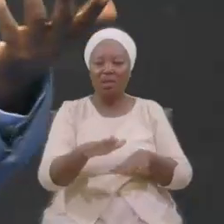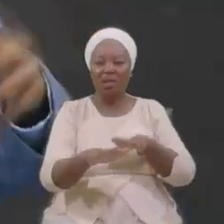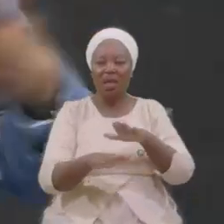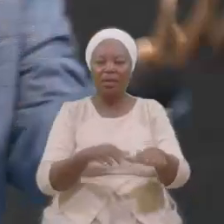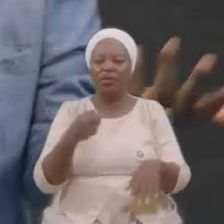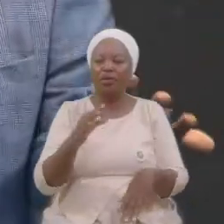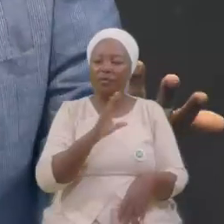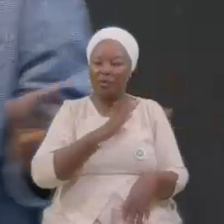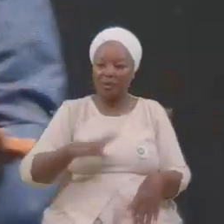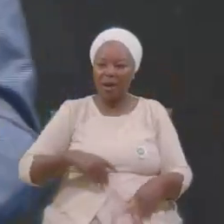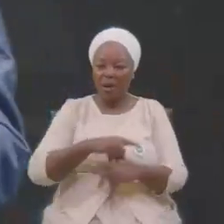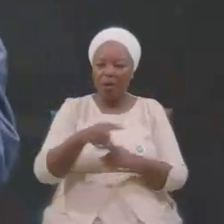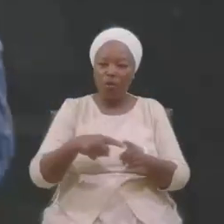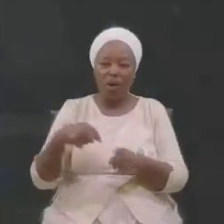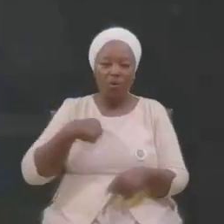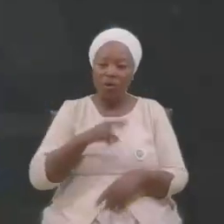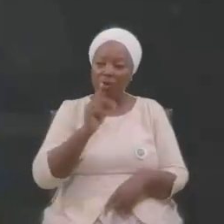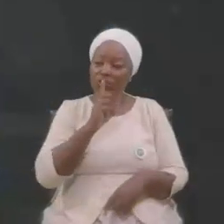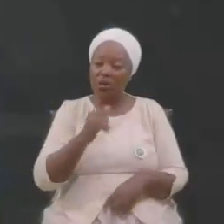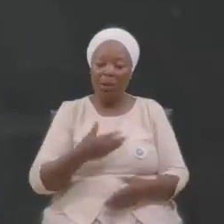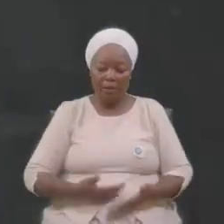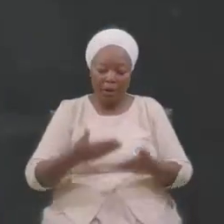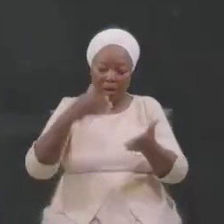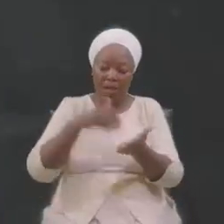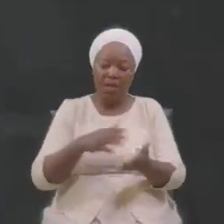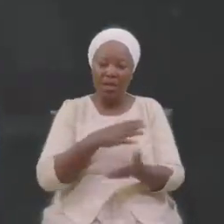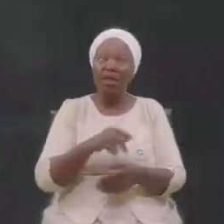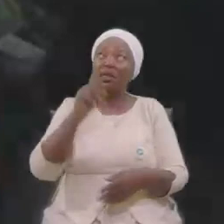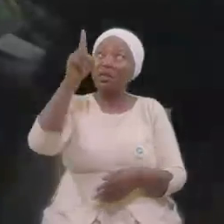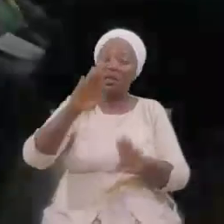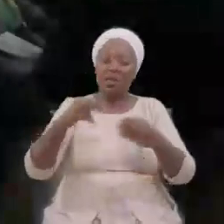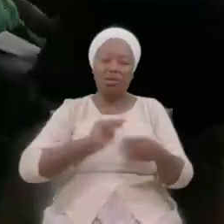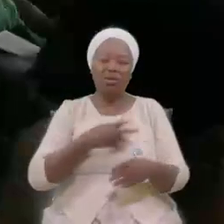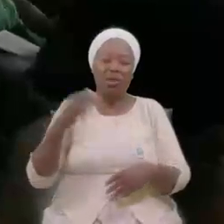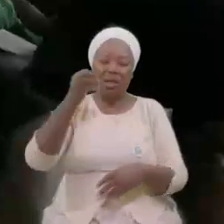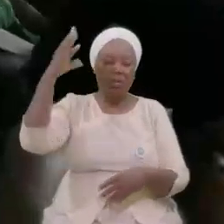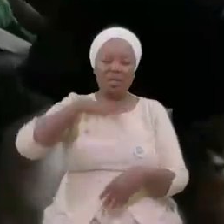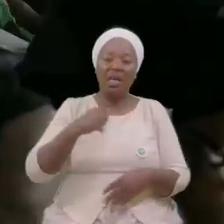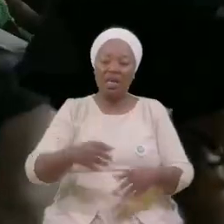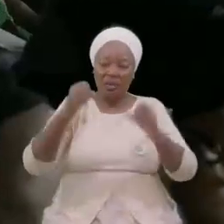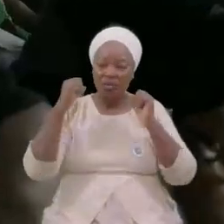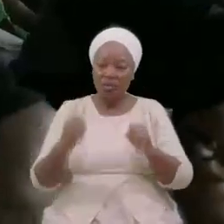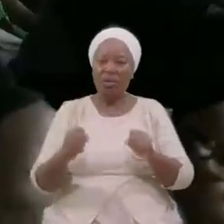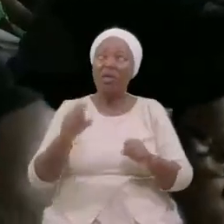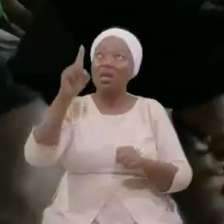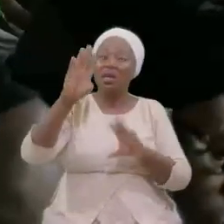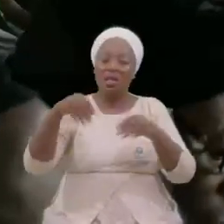When we're truly born again, he gives us the grace, he gives us the strength, he gives us